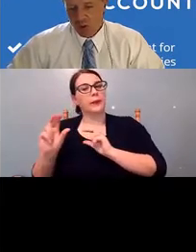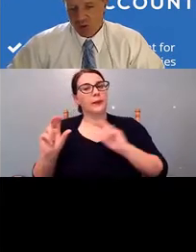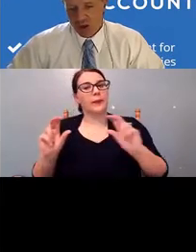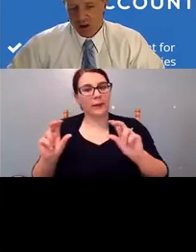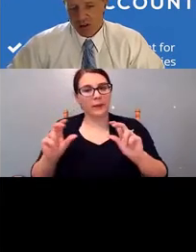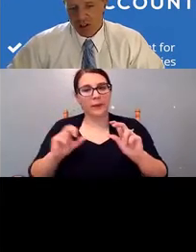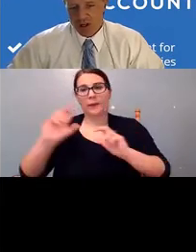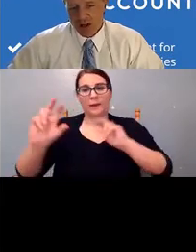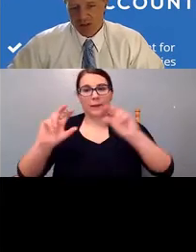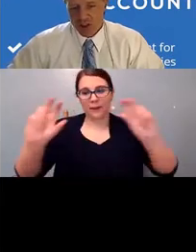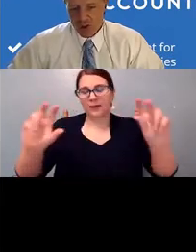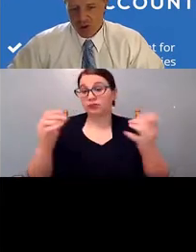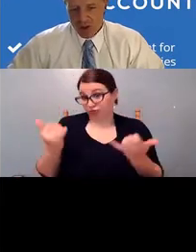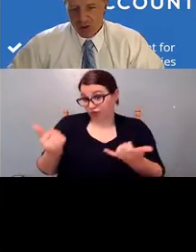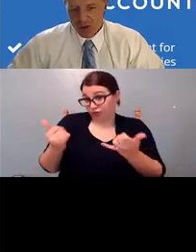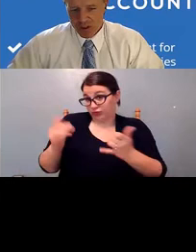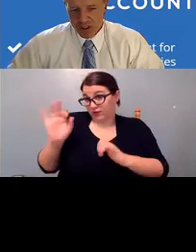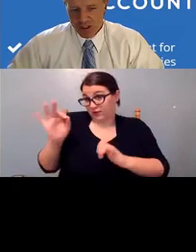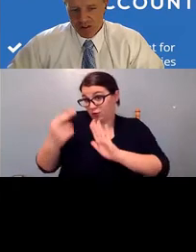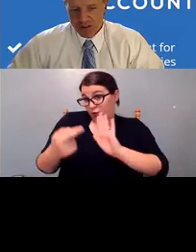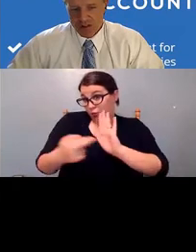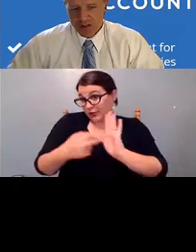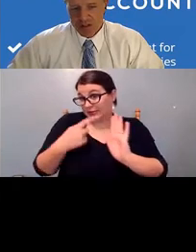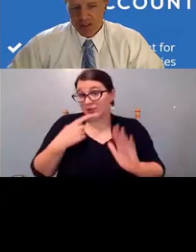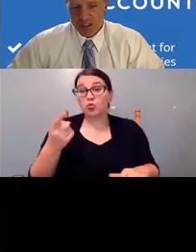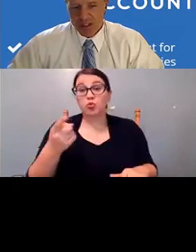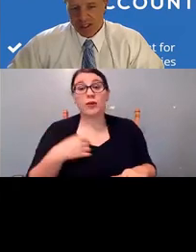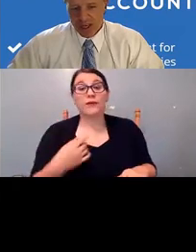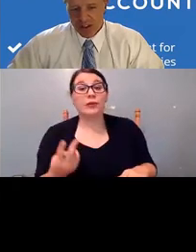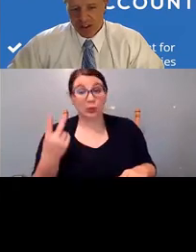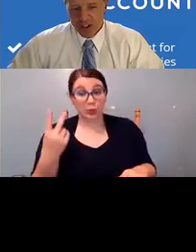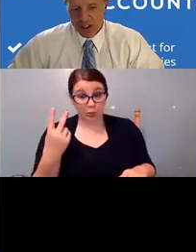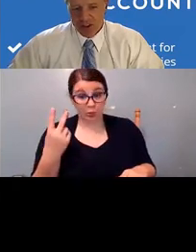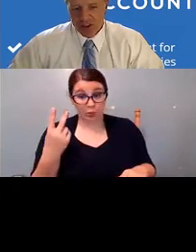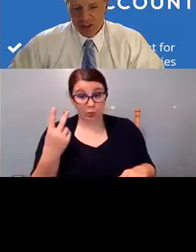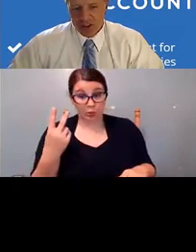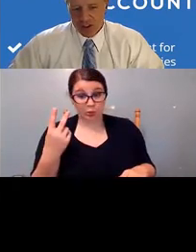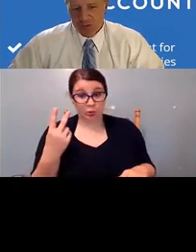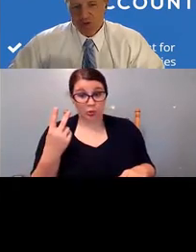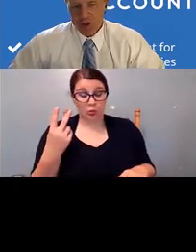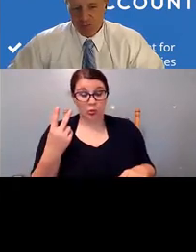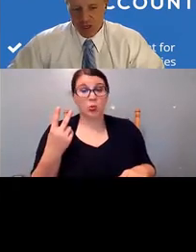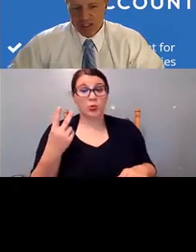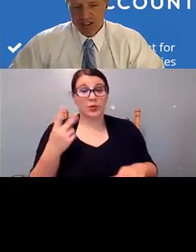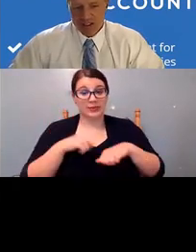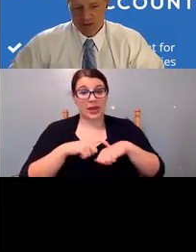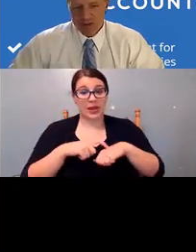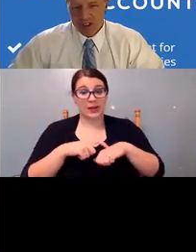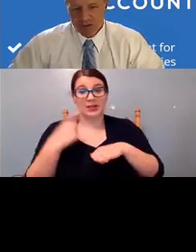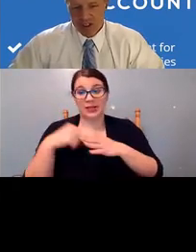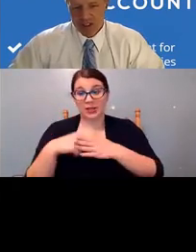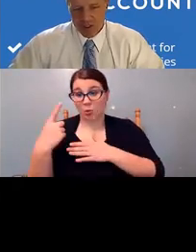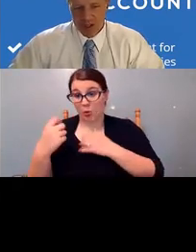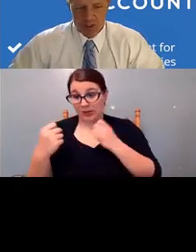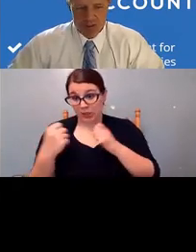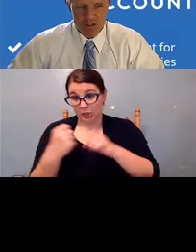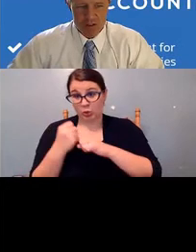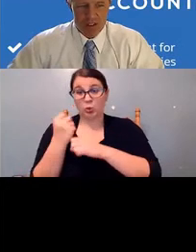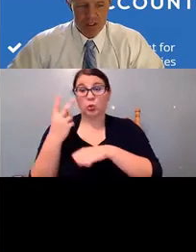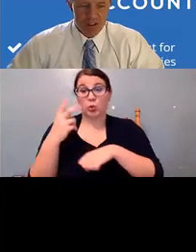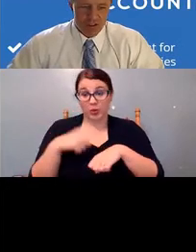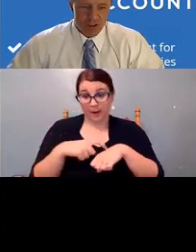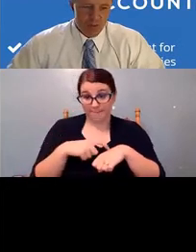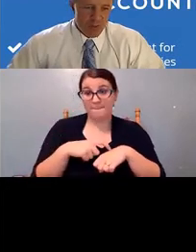federal rules are that you have 2 opportunities in a calendar year to move your money to different investment